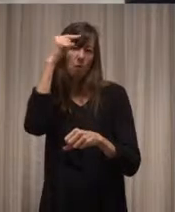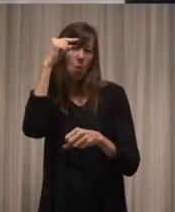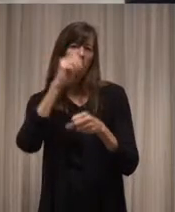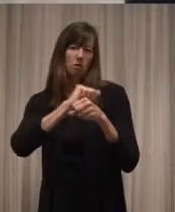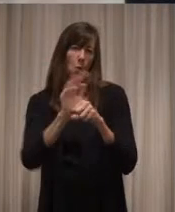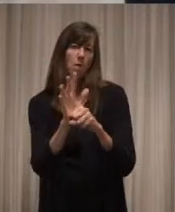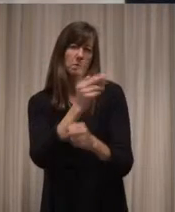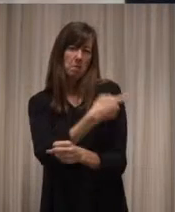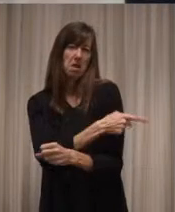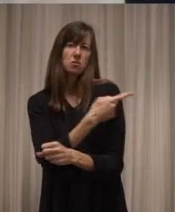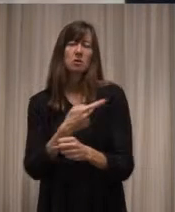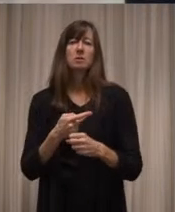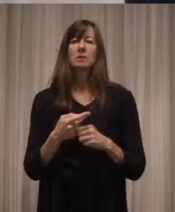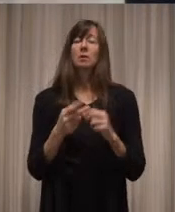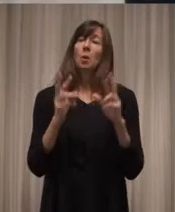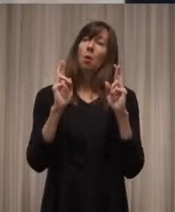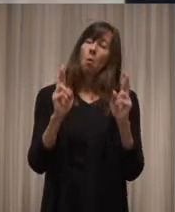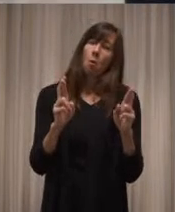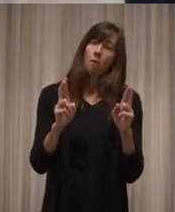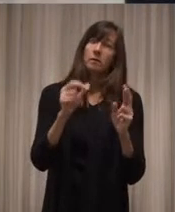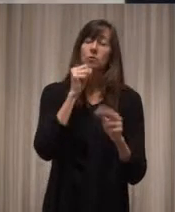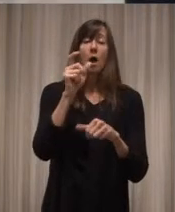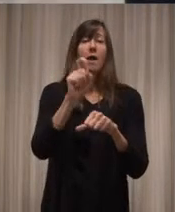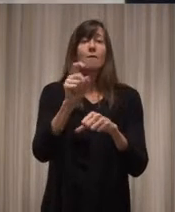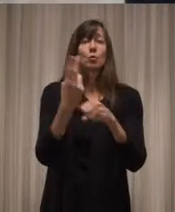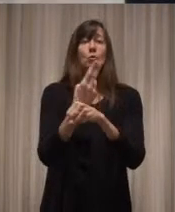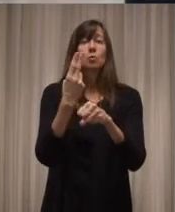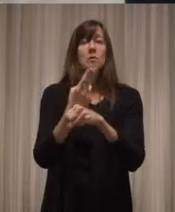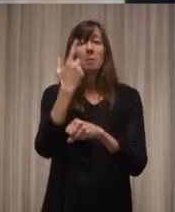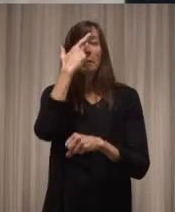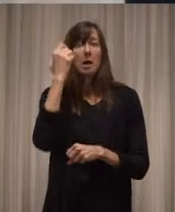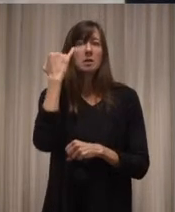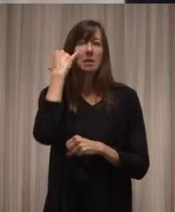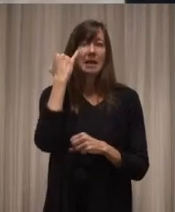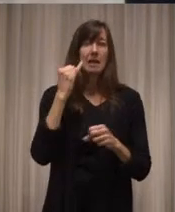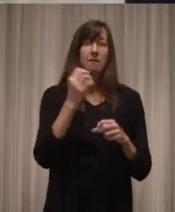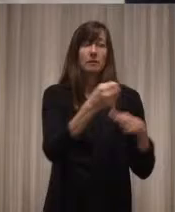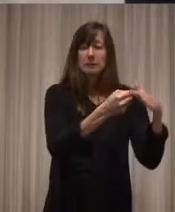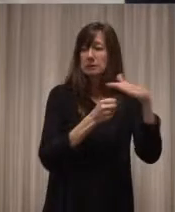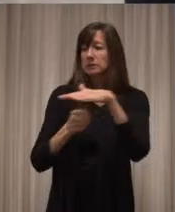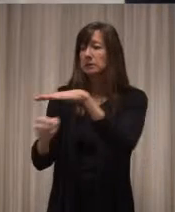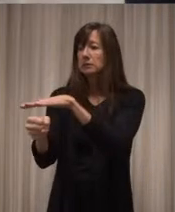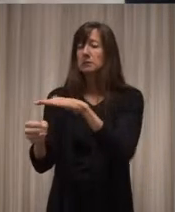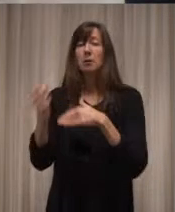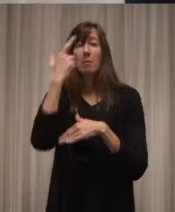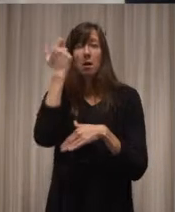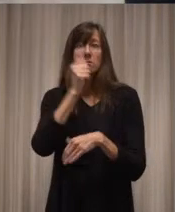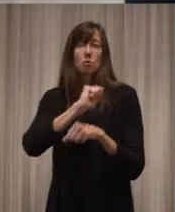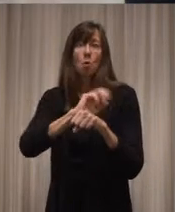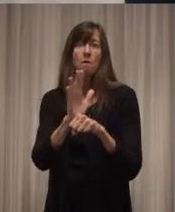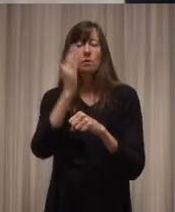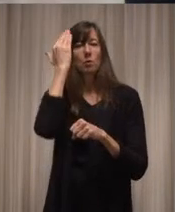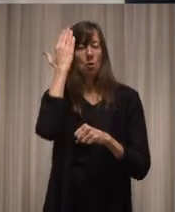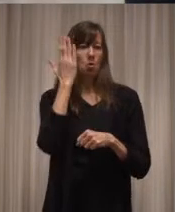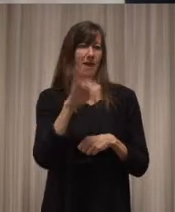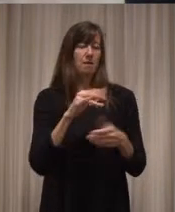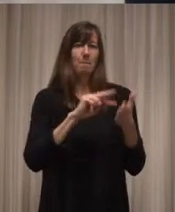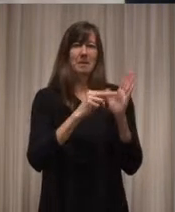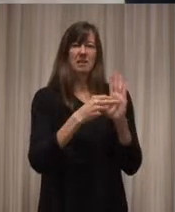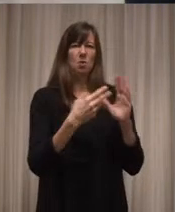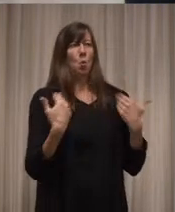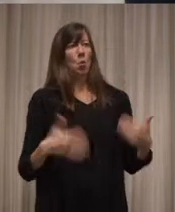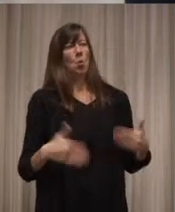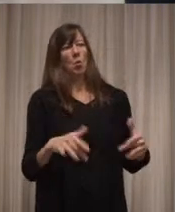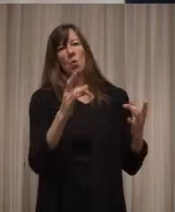mean people are very sick and dying. But if we get to that point, our hospital capacity is much